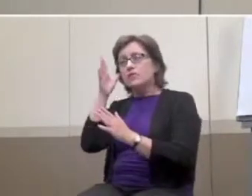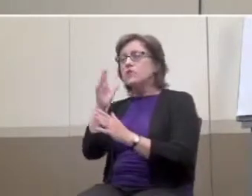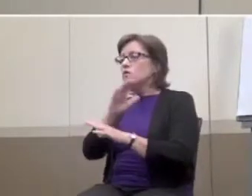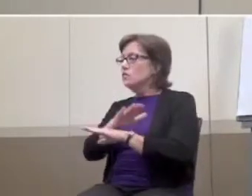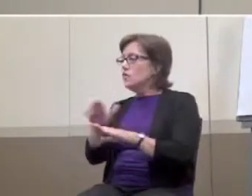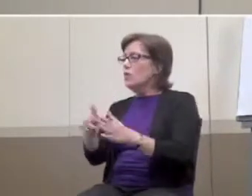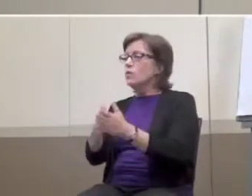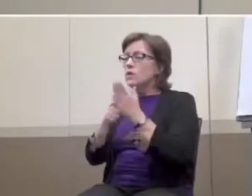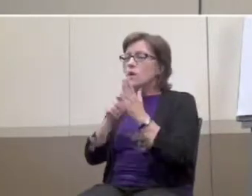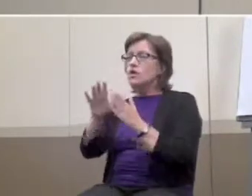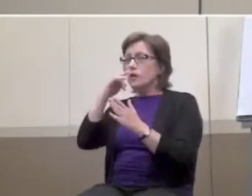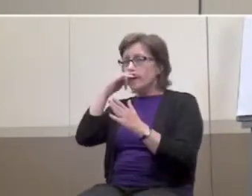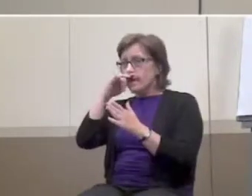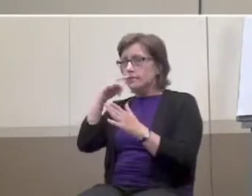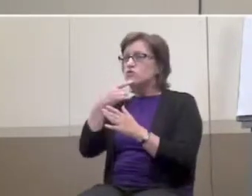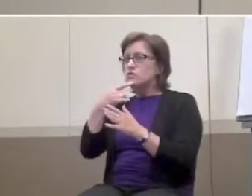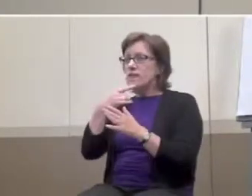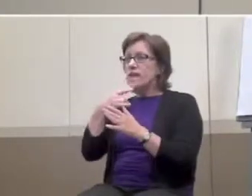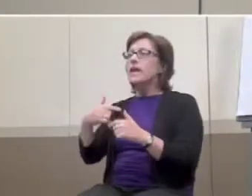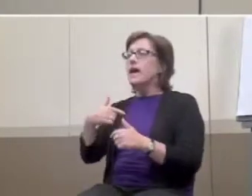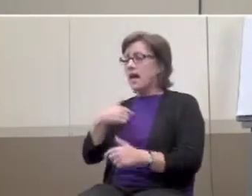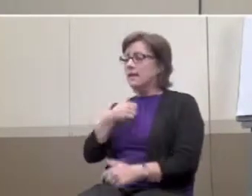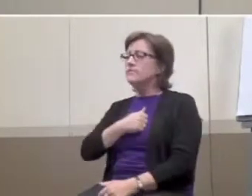their kids to say, I'm sorry.